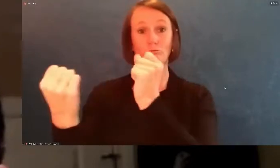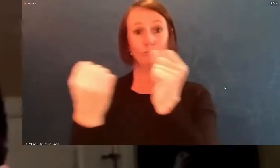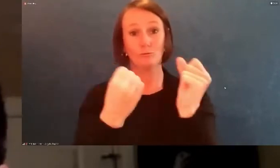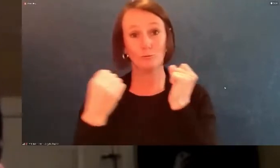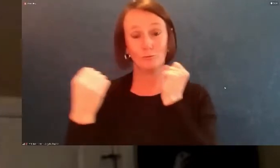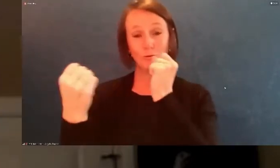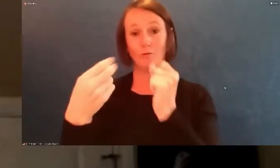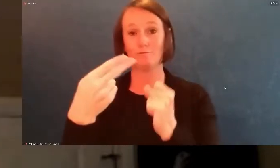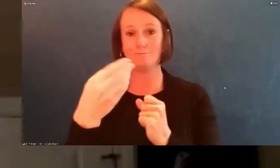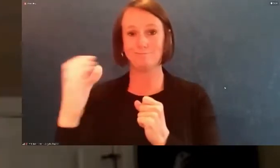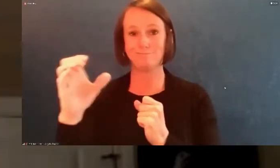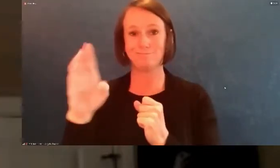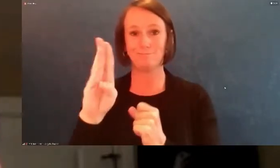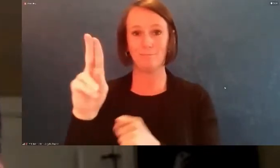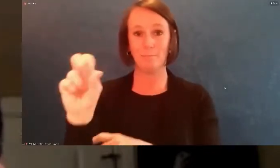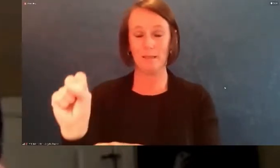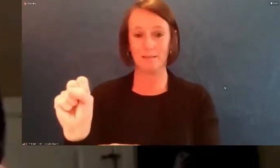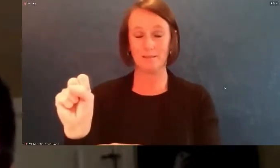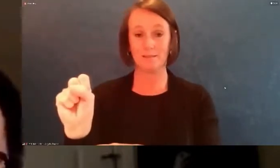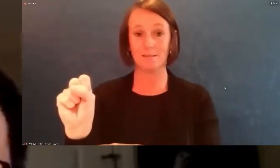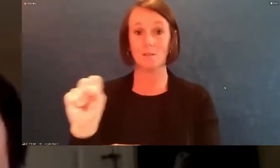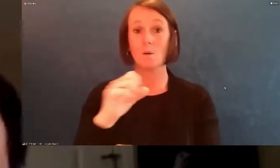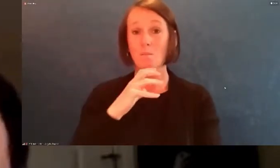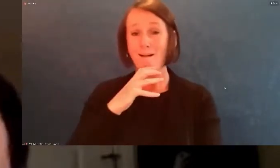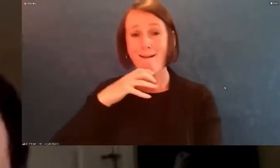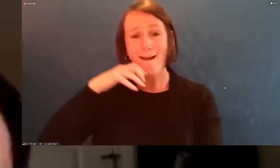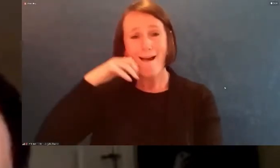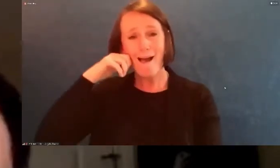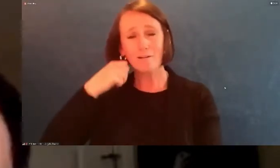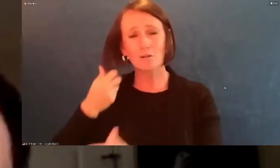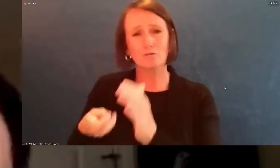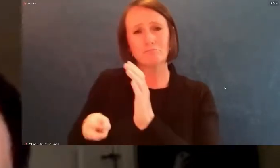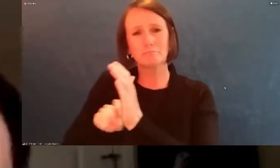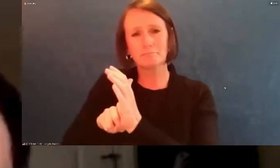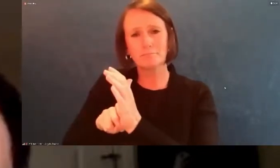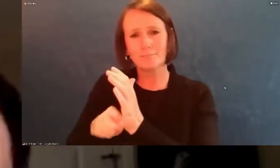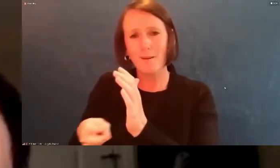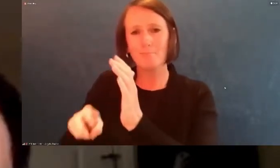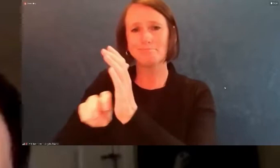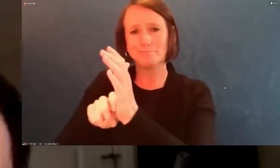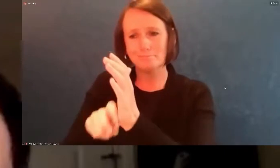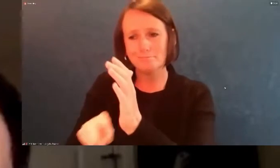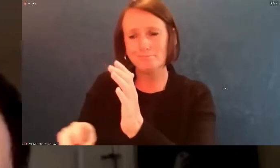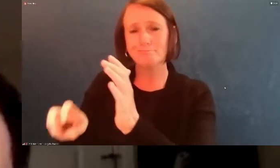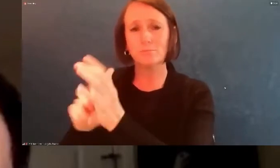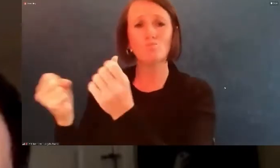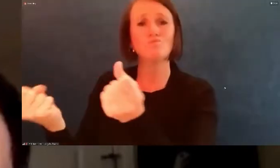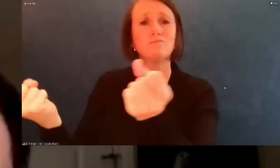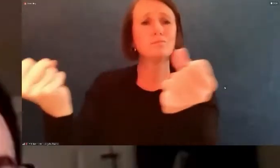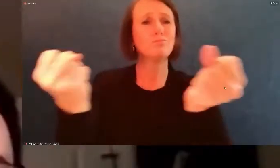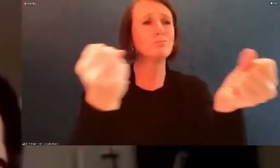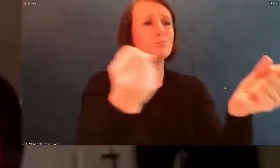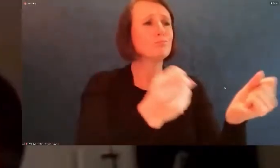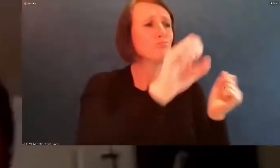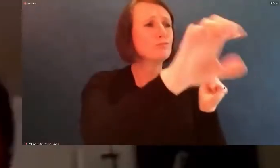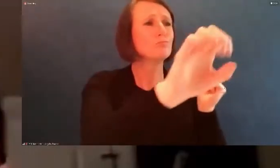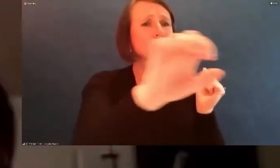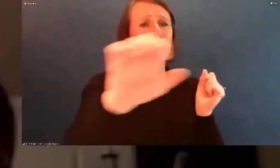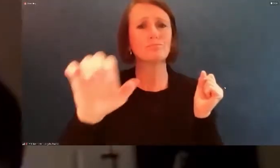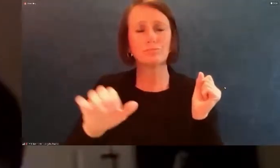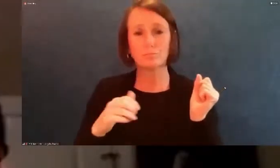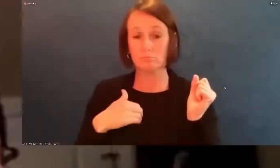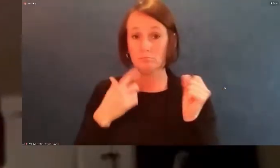is I got to pick up all my elders like Irene Sanderson, Sarah Evans, Maria Brown,